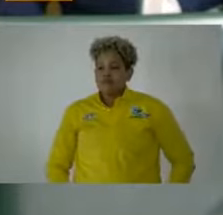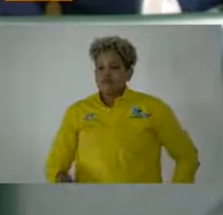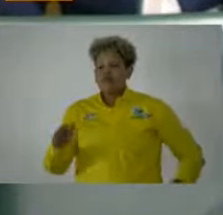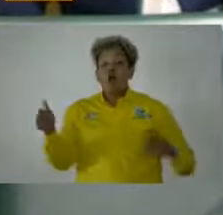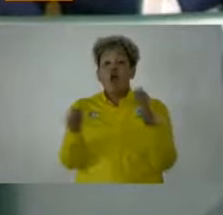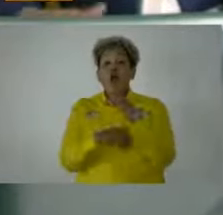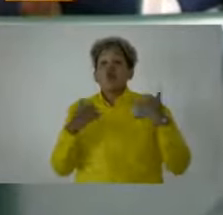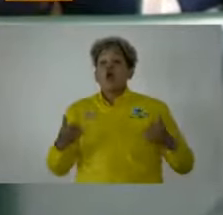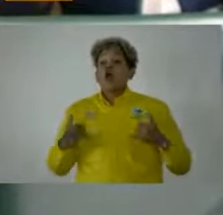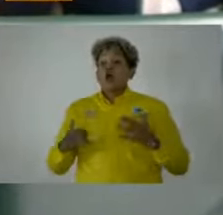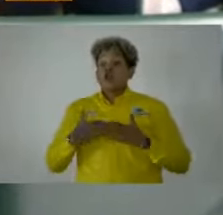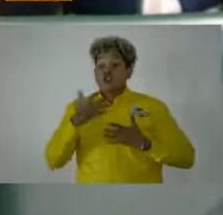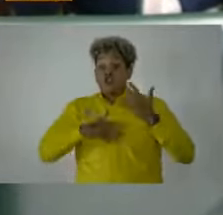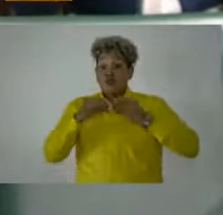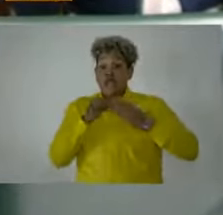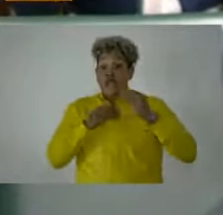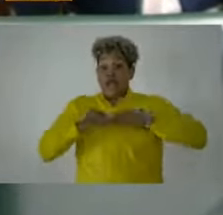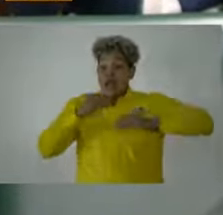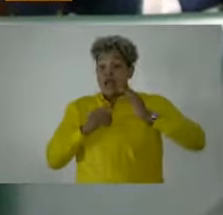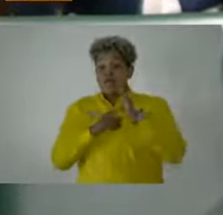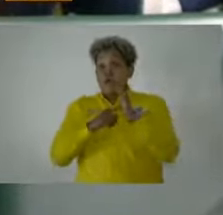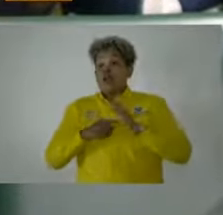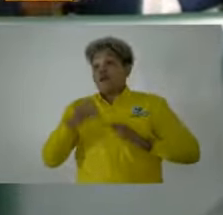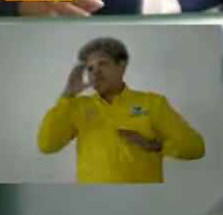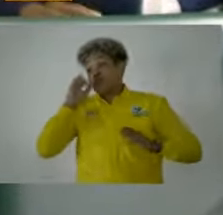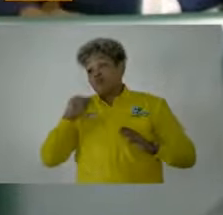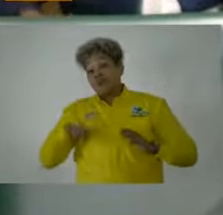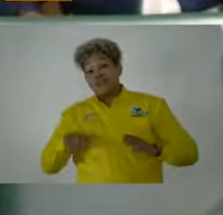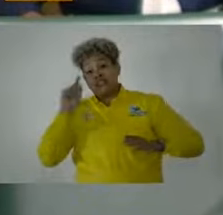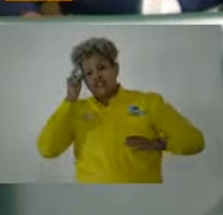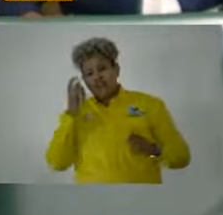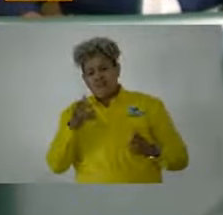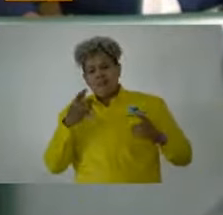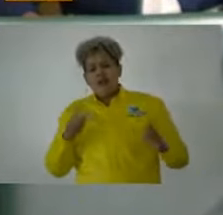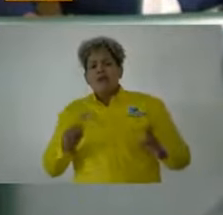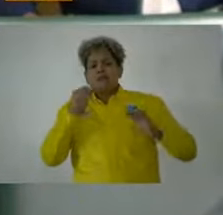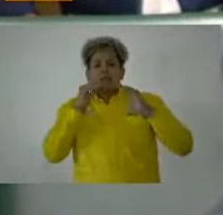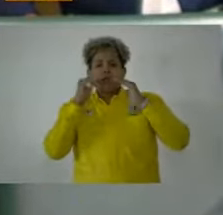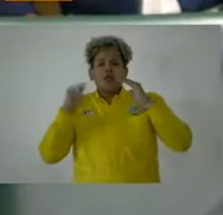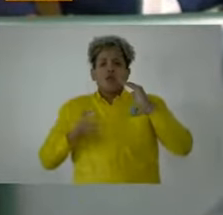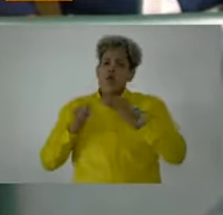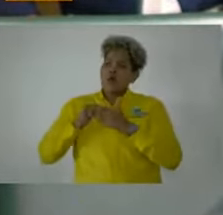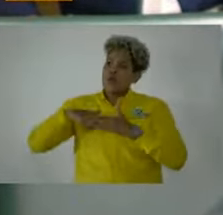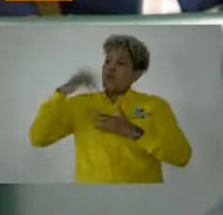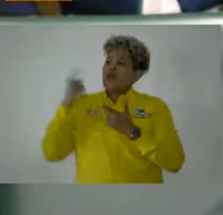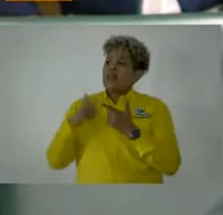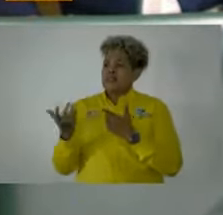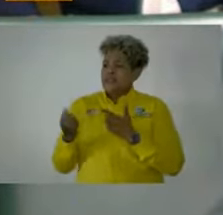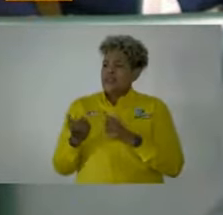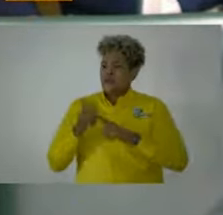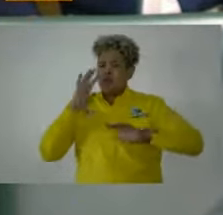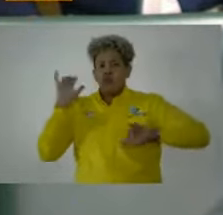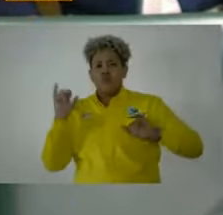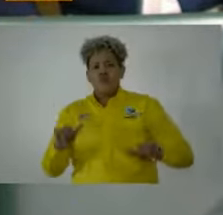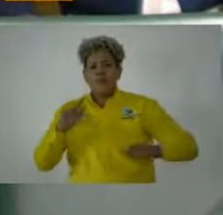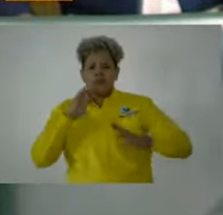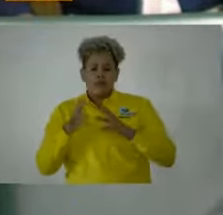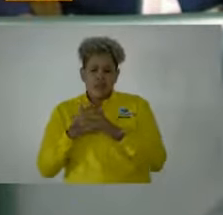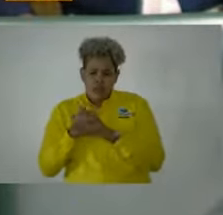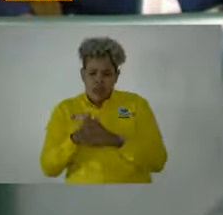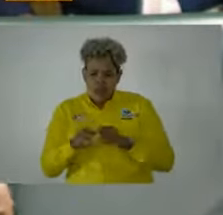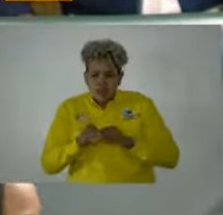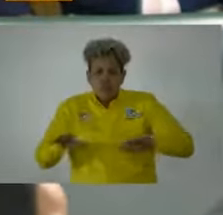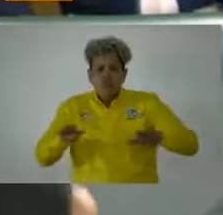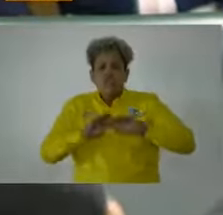Under the current socio-economic model being pursued by this government, inequality of wealth and income will remain entrenched